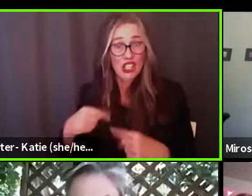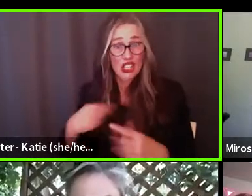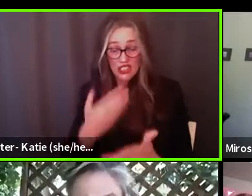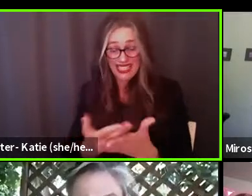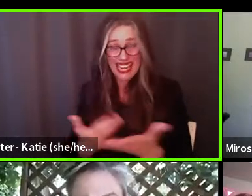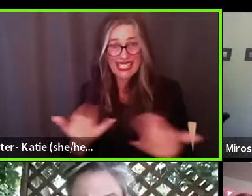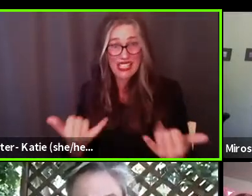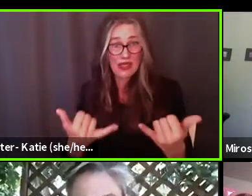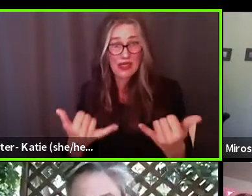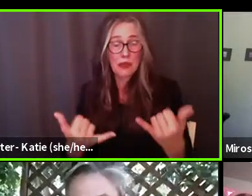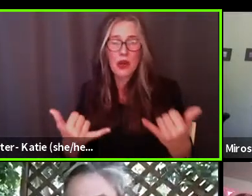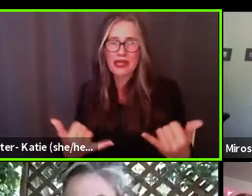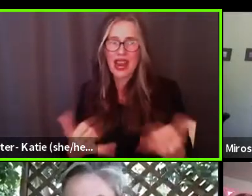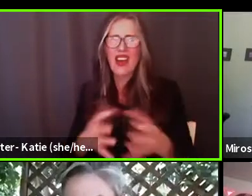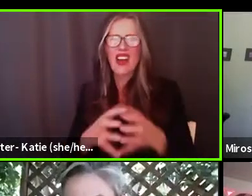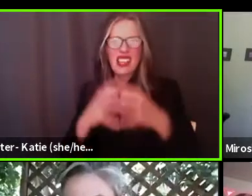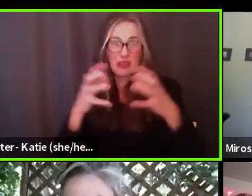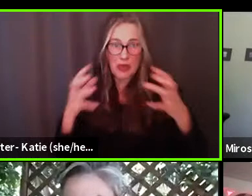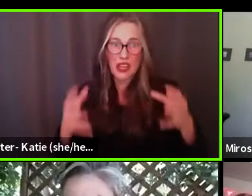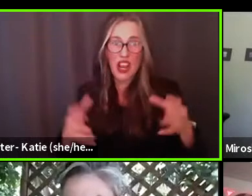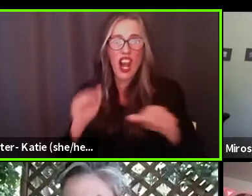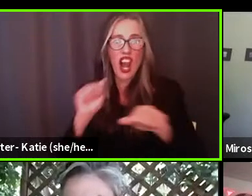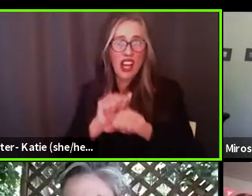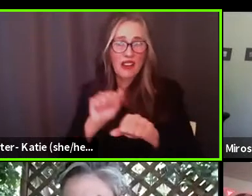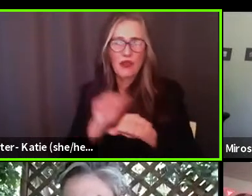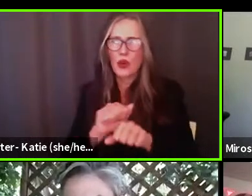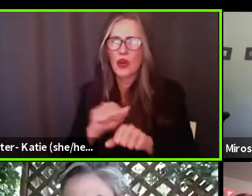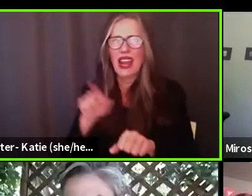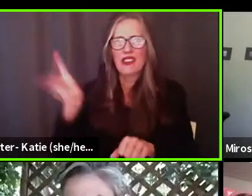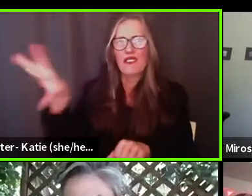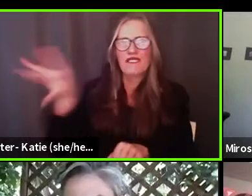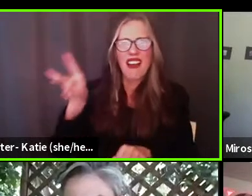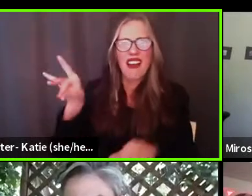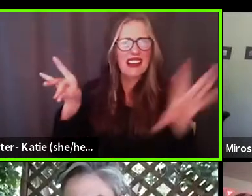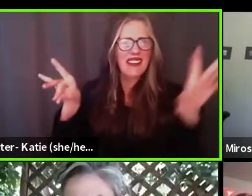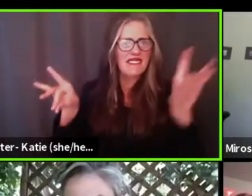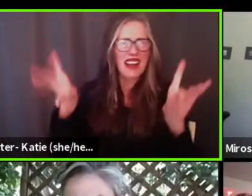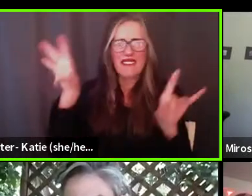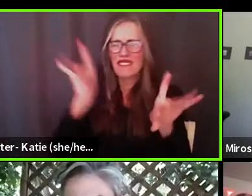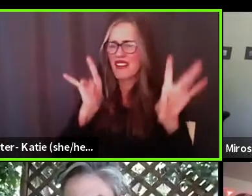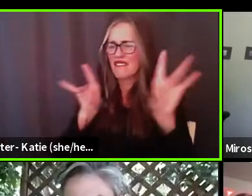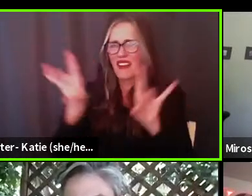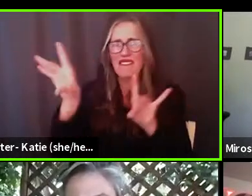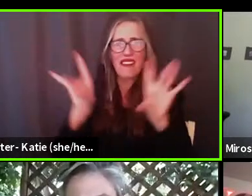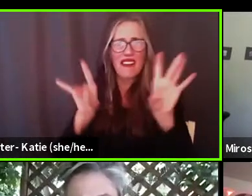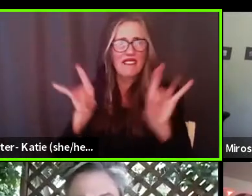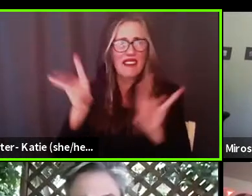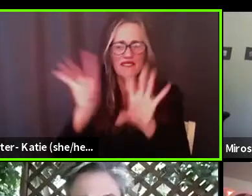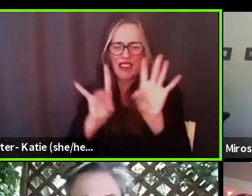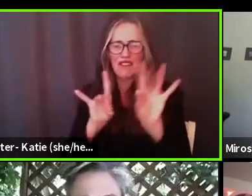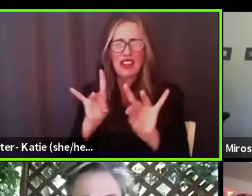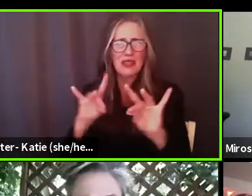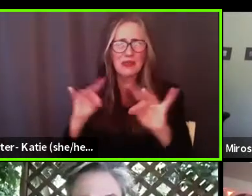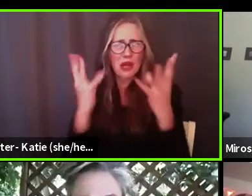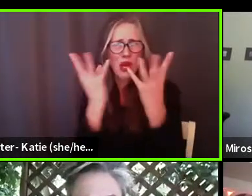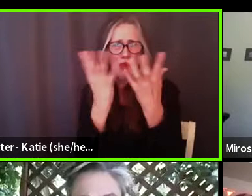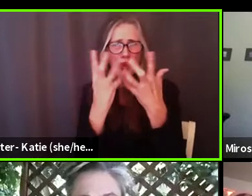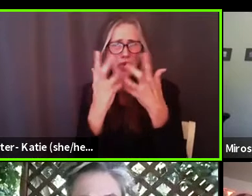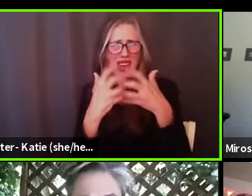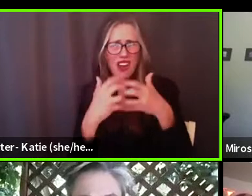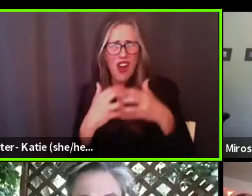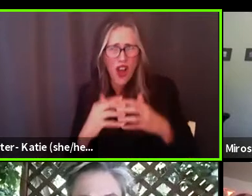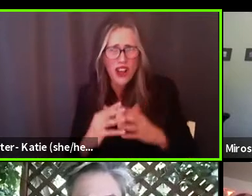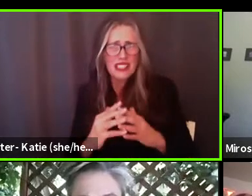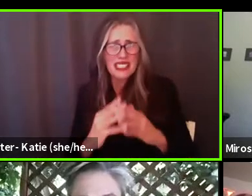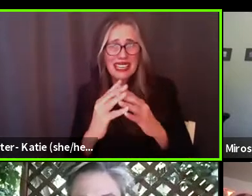um and there's you know still so much more work to do yeah i think that one of the goals is to bring